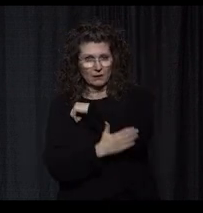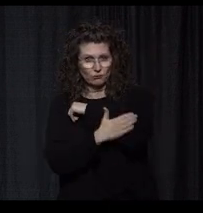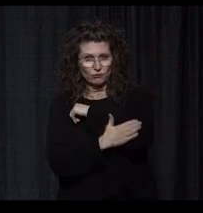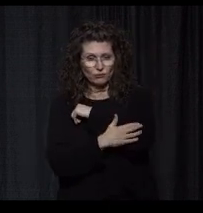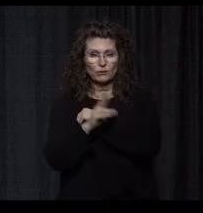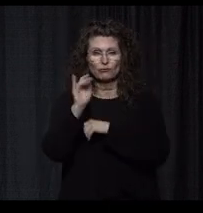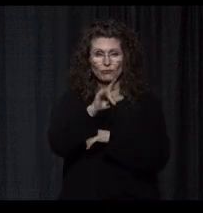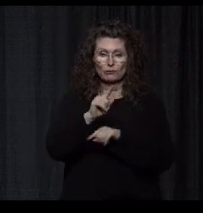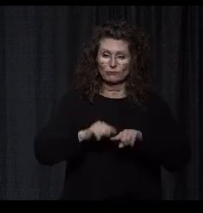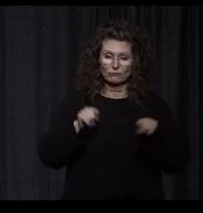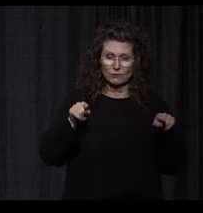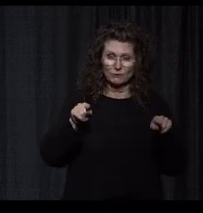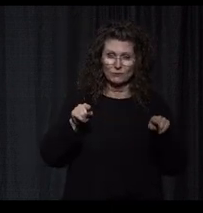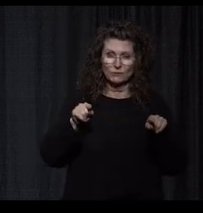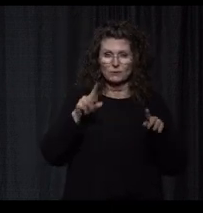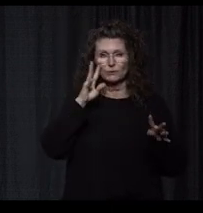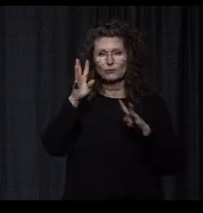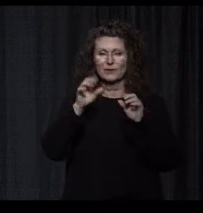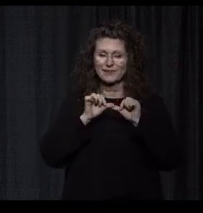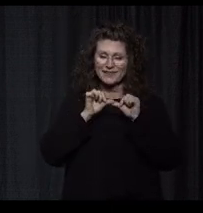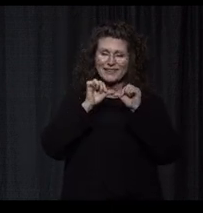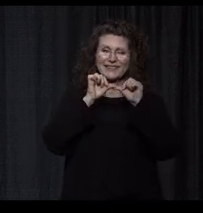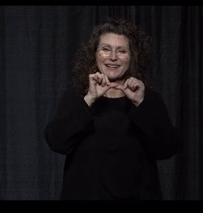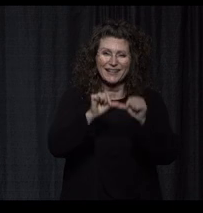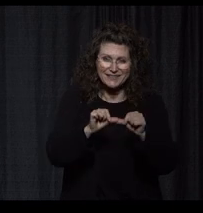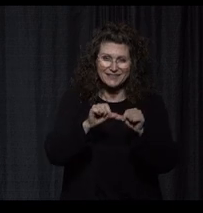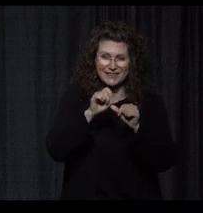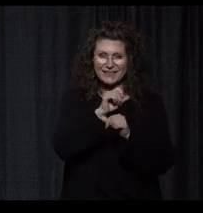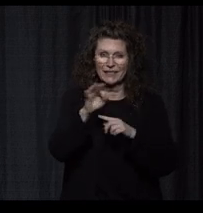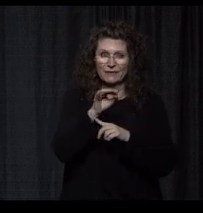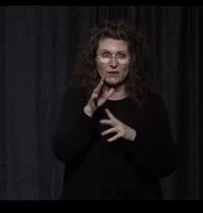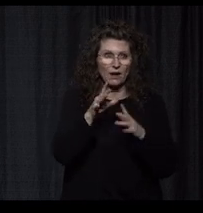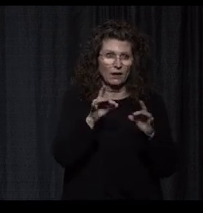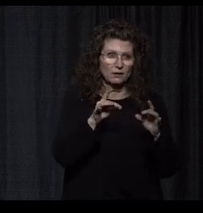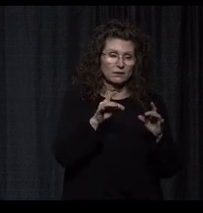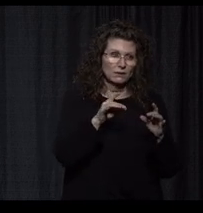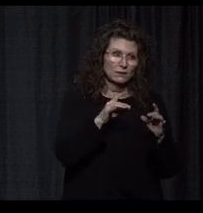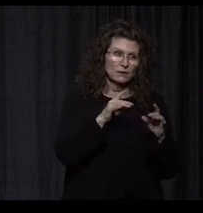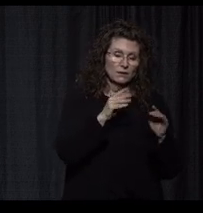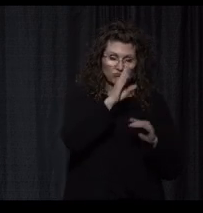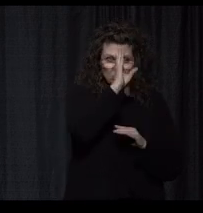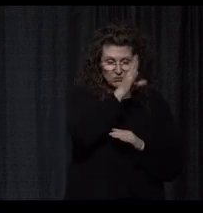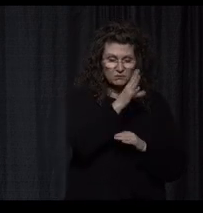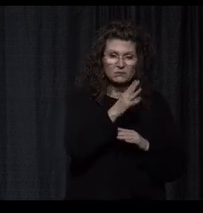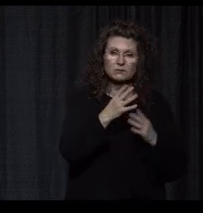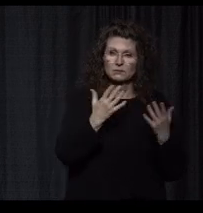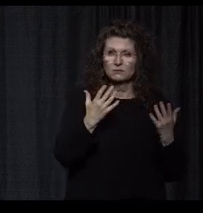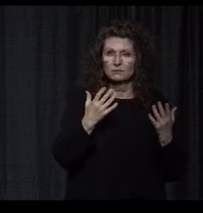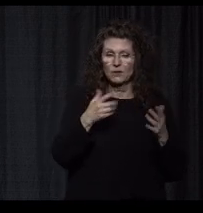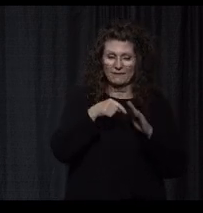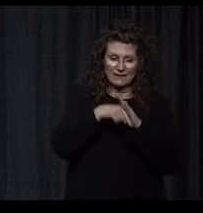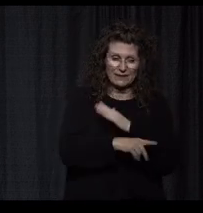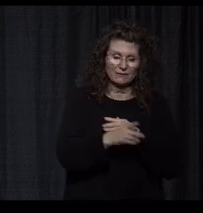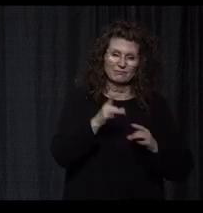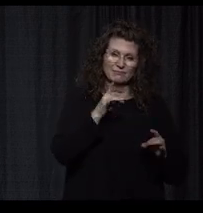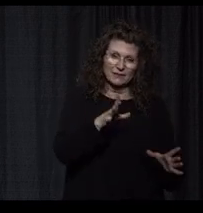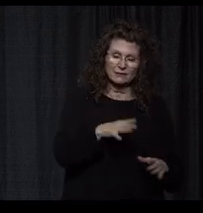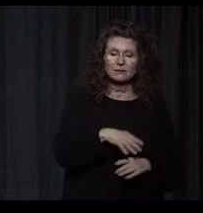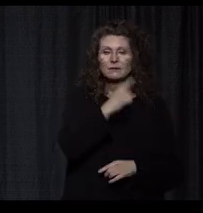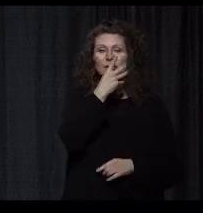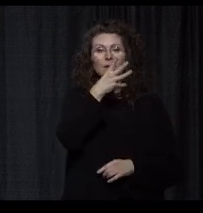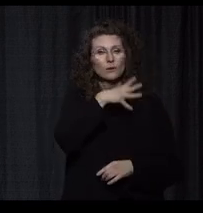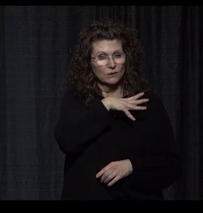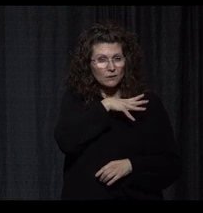a constant, if unspoken, distortion of vision, and Audre Lorde is deep, so you gotta follow it a bit. Black women